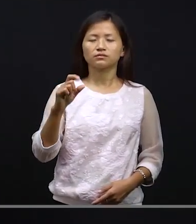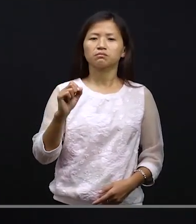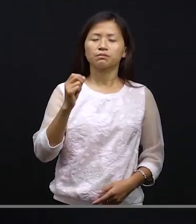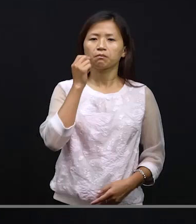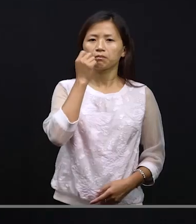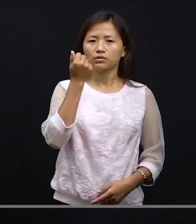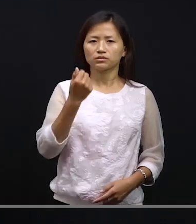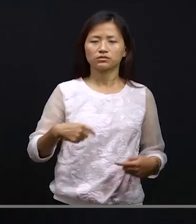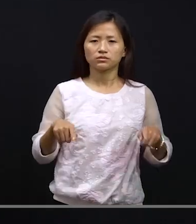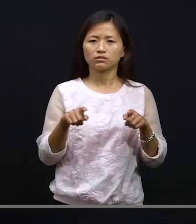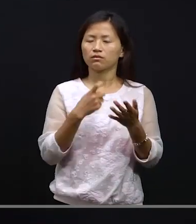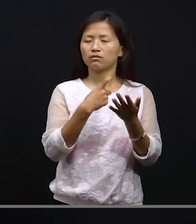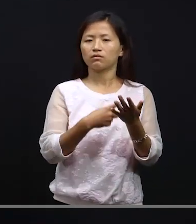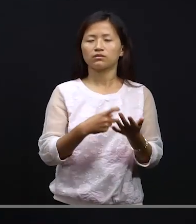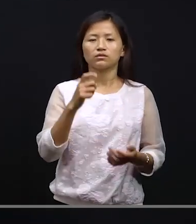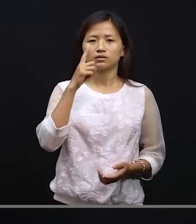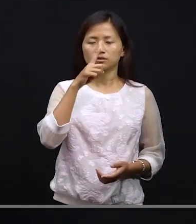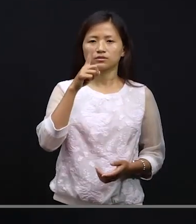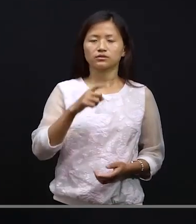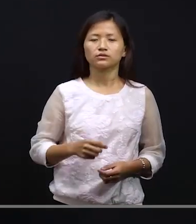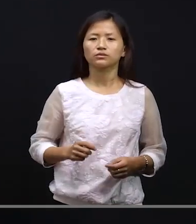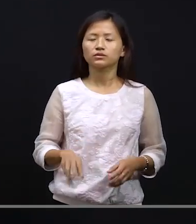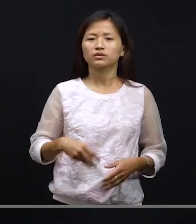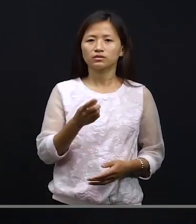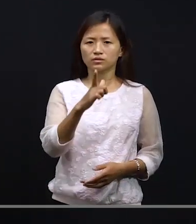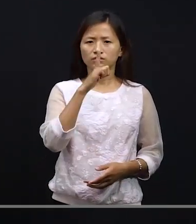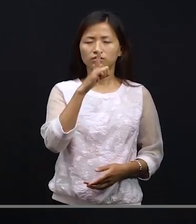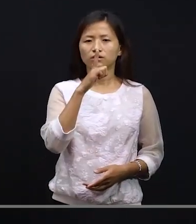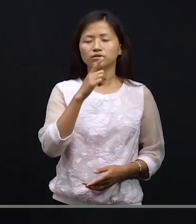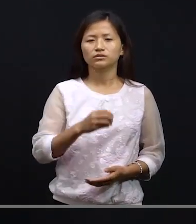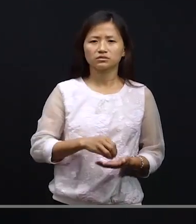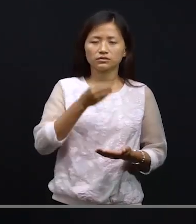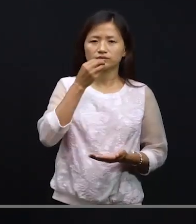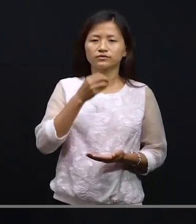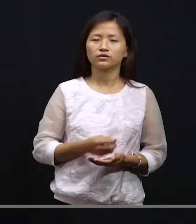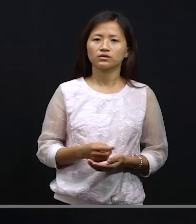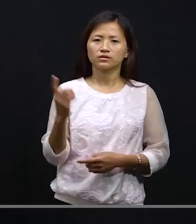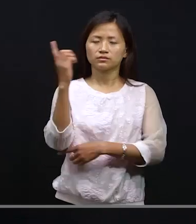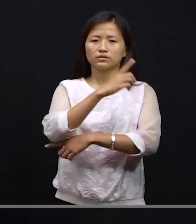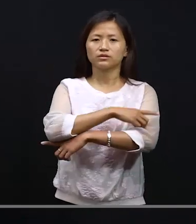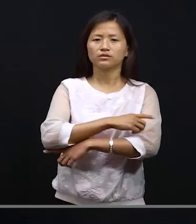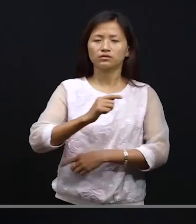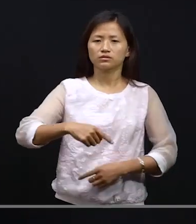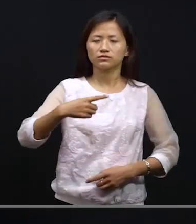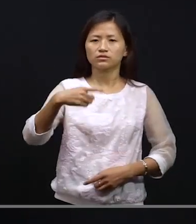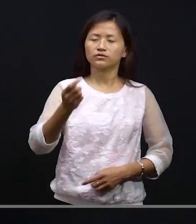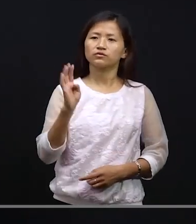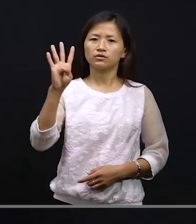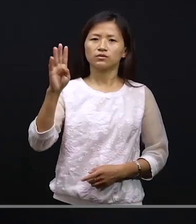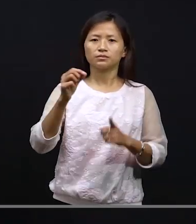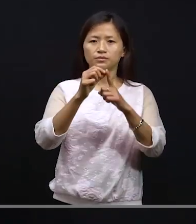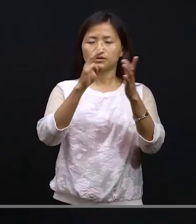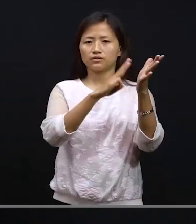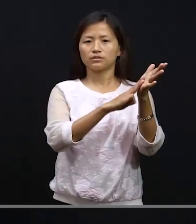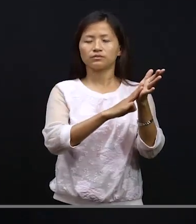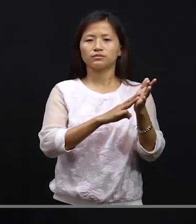can imagine if you have gone to school without your lunch, without your tiffin for a day, and the school continues till 4 p.m. Let's take